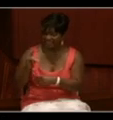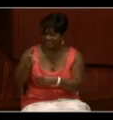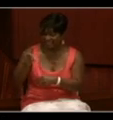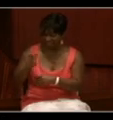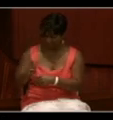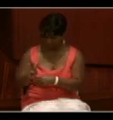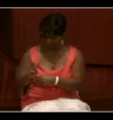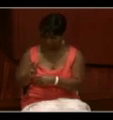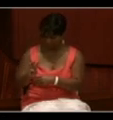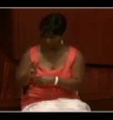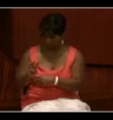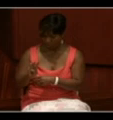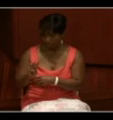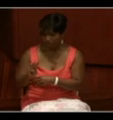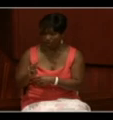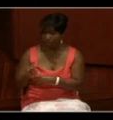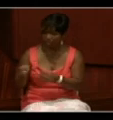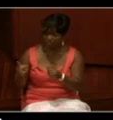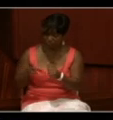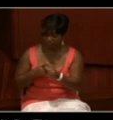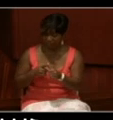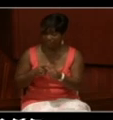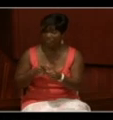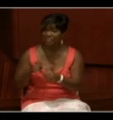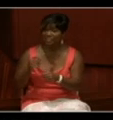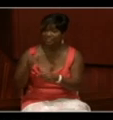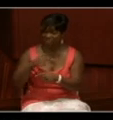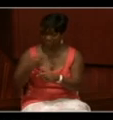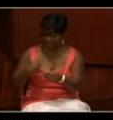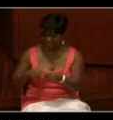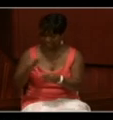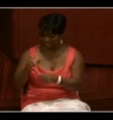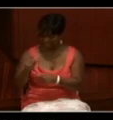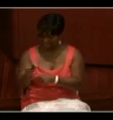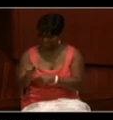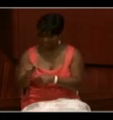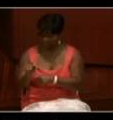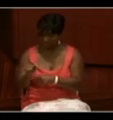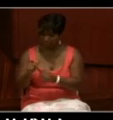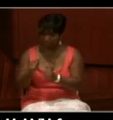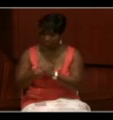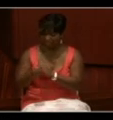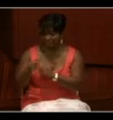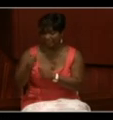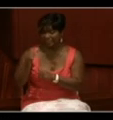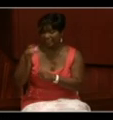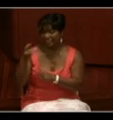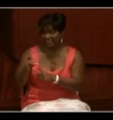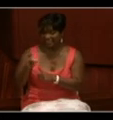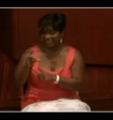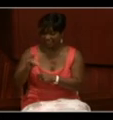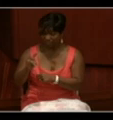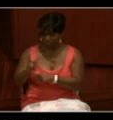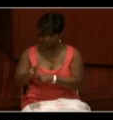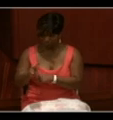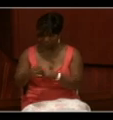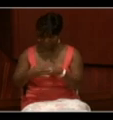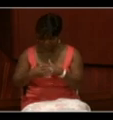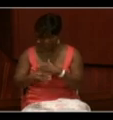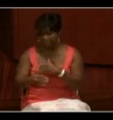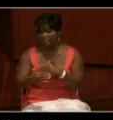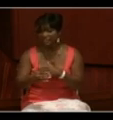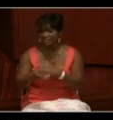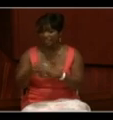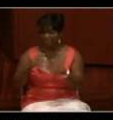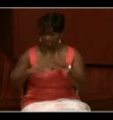1884. The original Chinese Exclusion Act, which was passed in 1882, suspended the immigration of Chinese